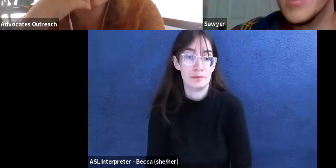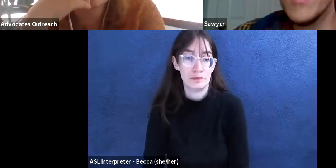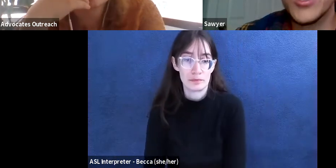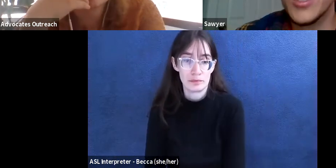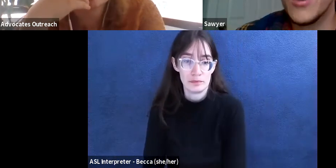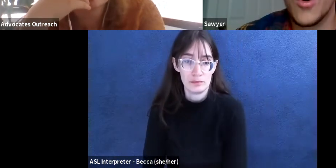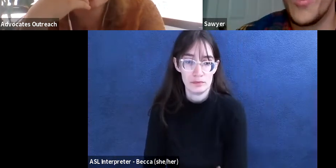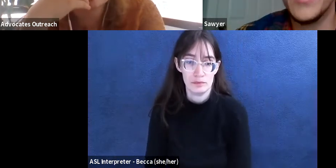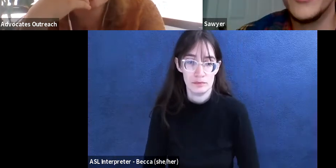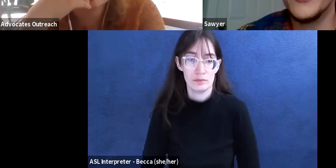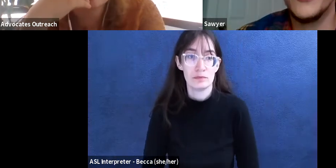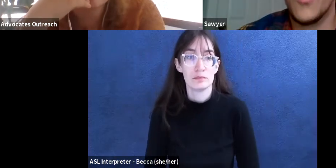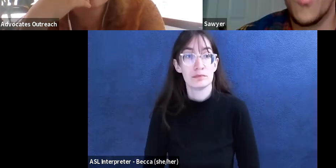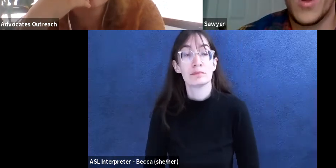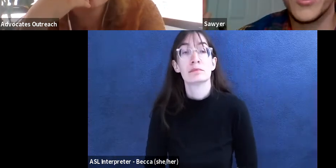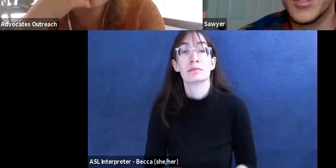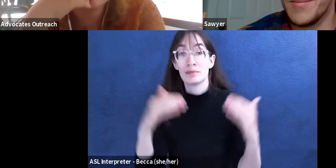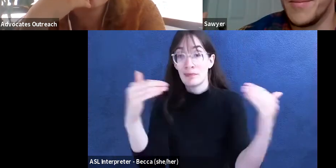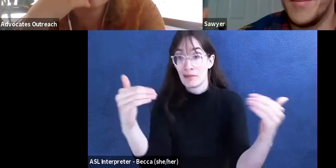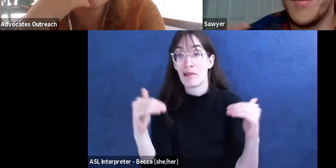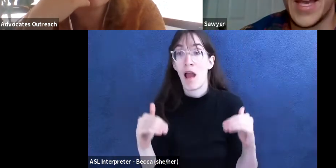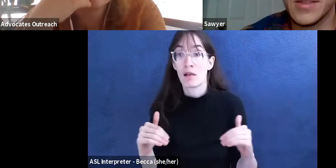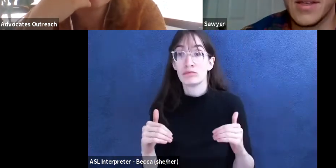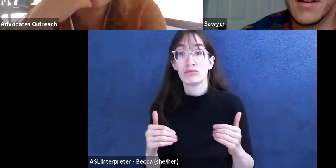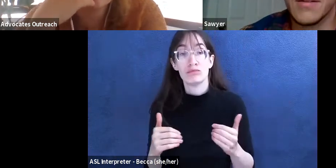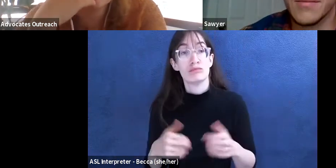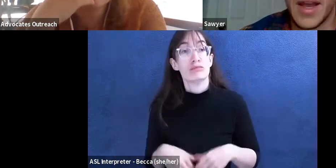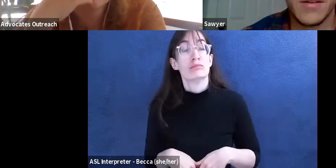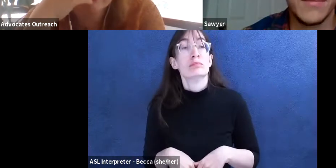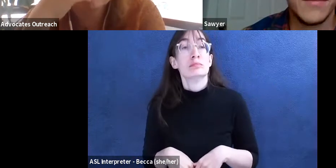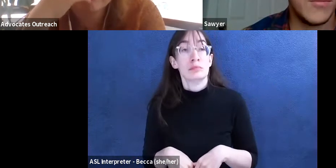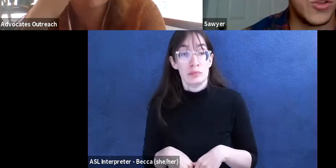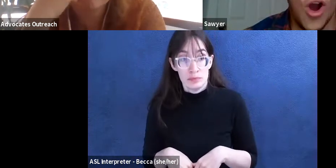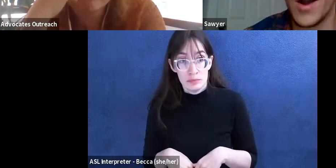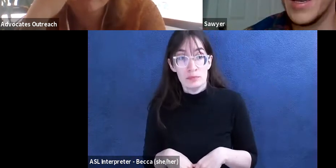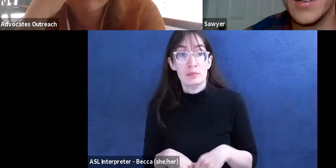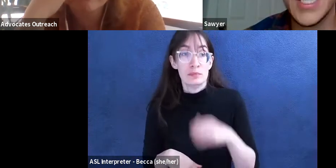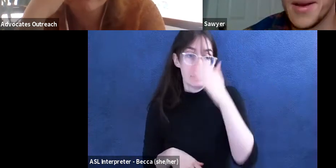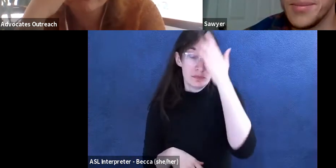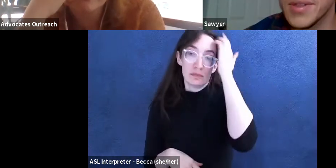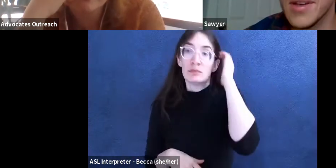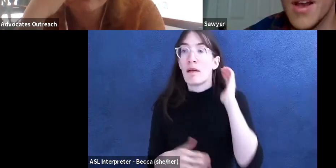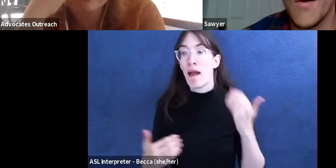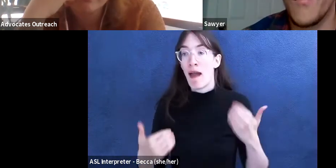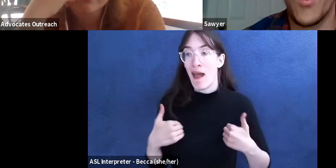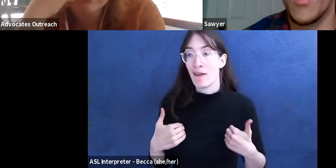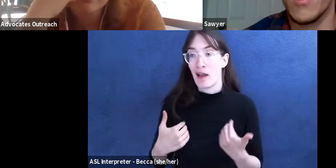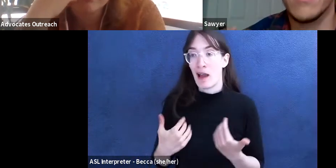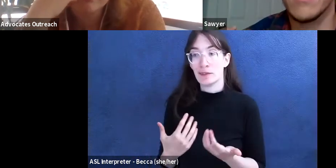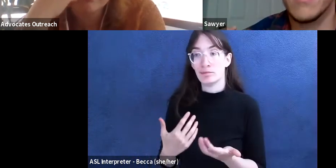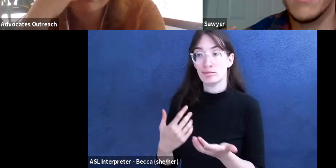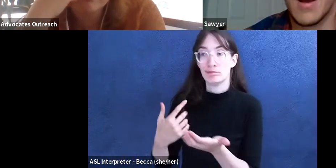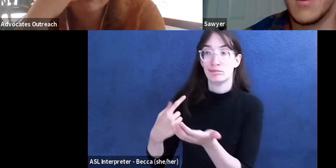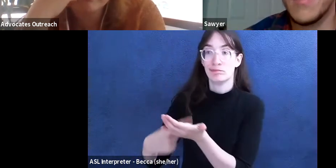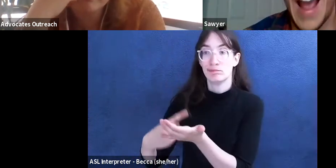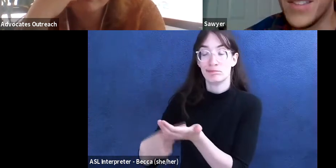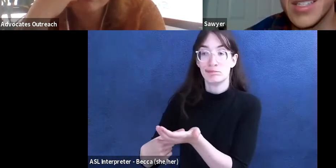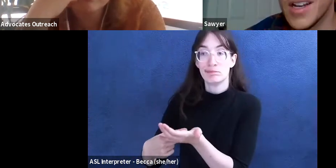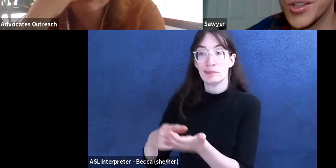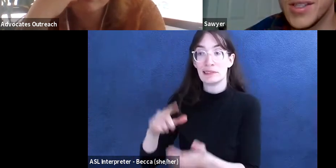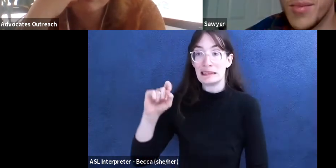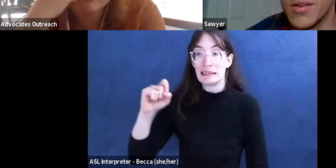have heard that song, or to know the words, or something like that. Same with, you know, if a scene comes on and people are like